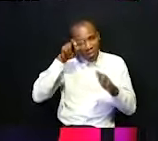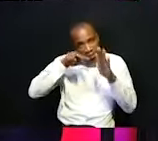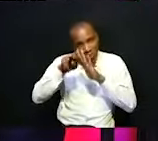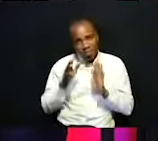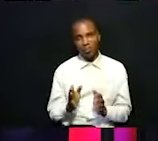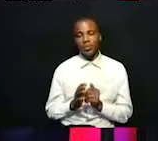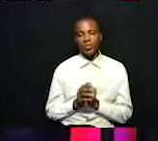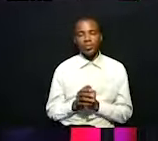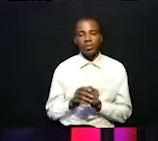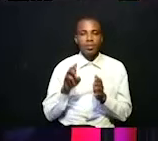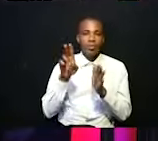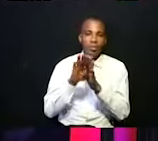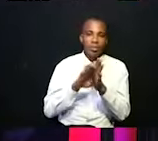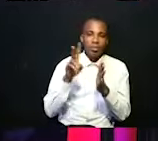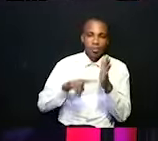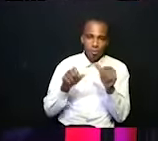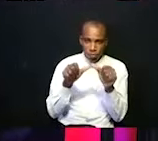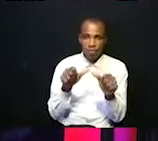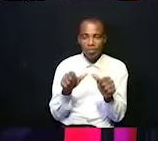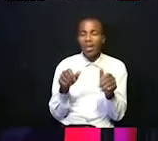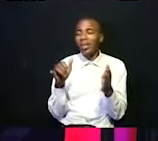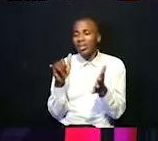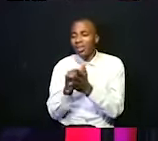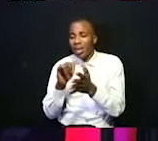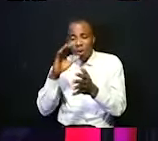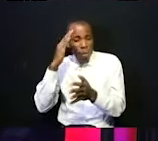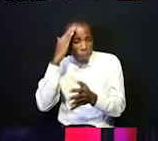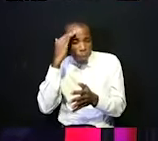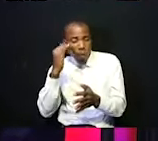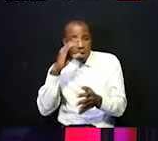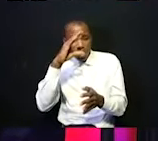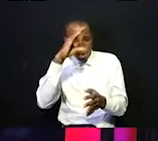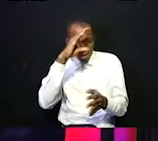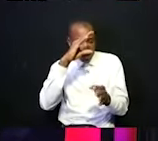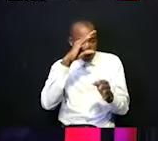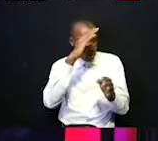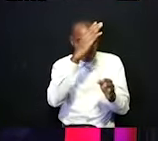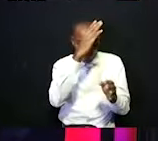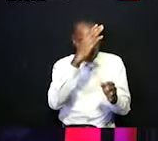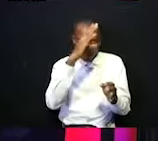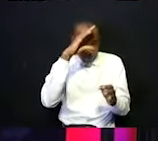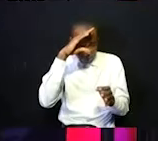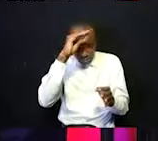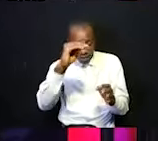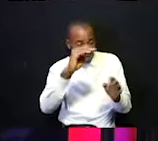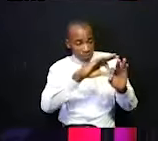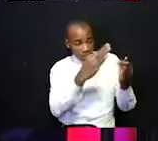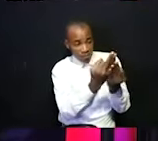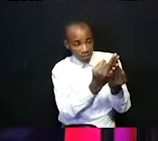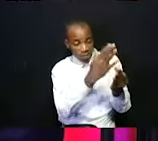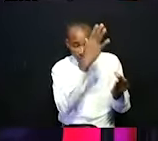father and mother and is united to his wife, and they become one flesh.